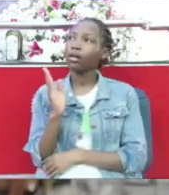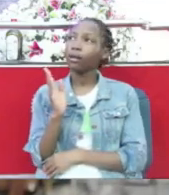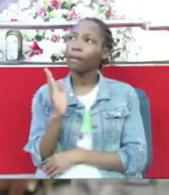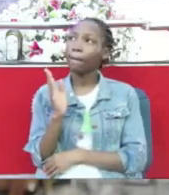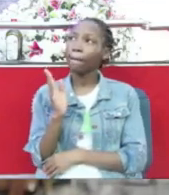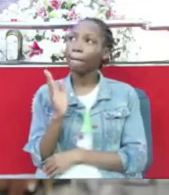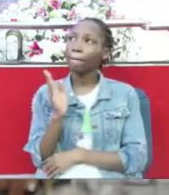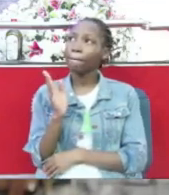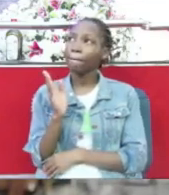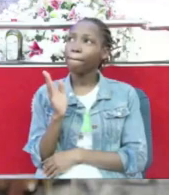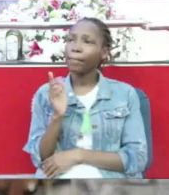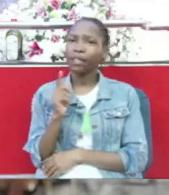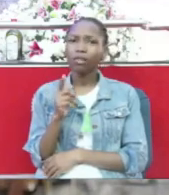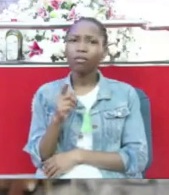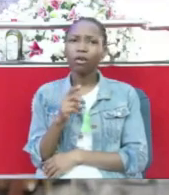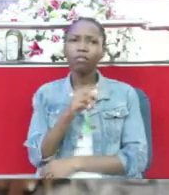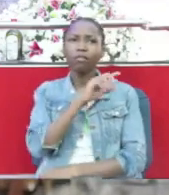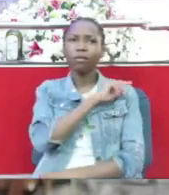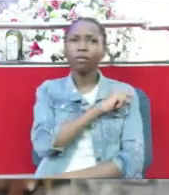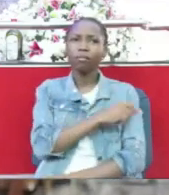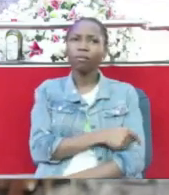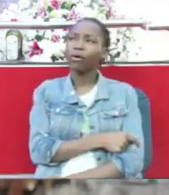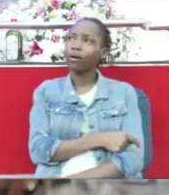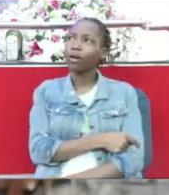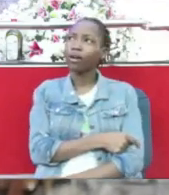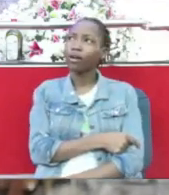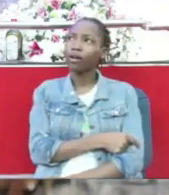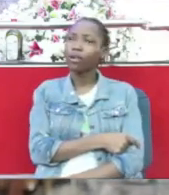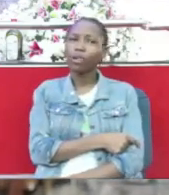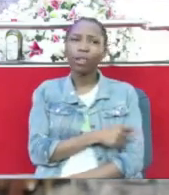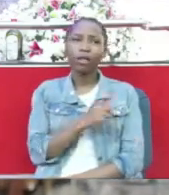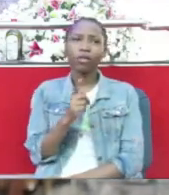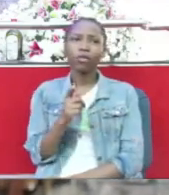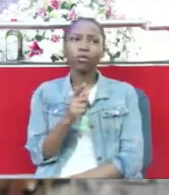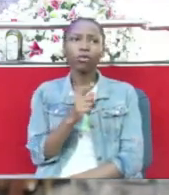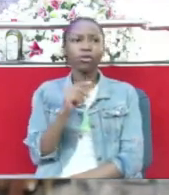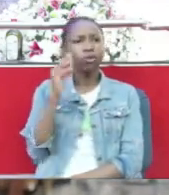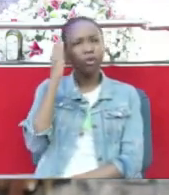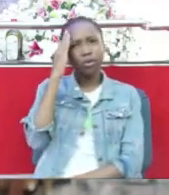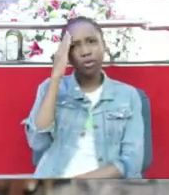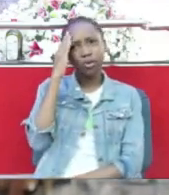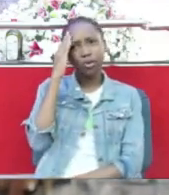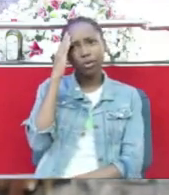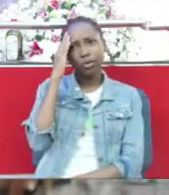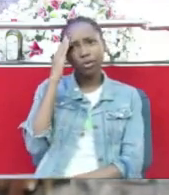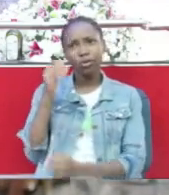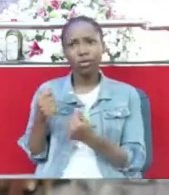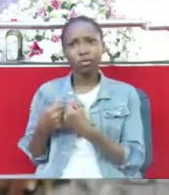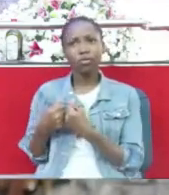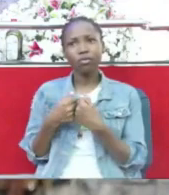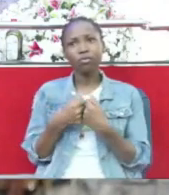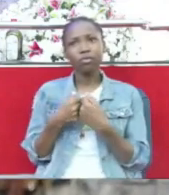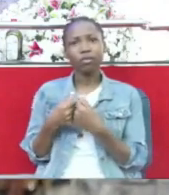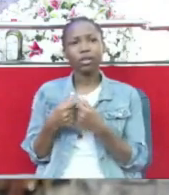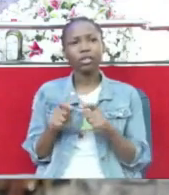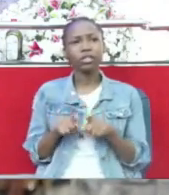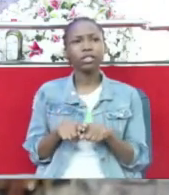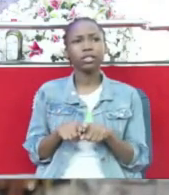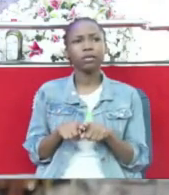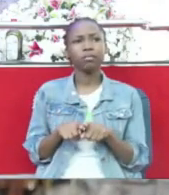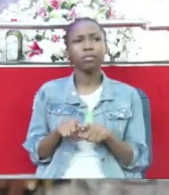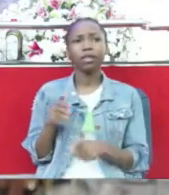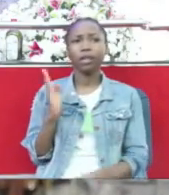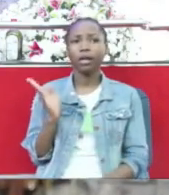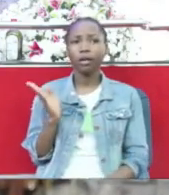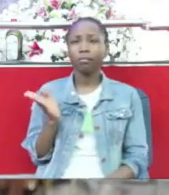Have we got the power of the gun? Je, tuko na uwezo wa bunduki? Are we great managers who can dominate and manage vast territories? Je,